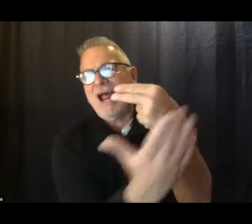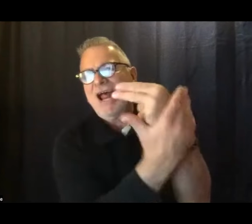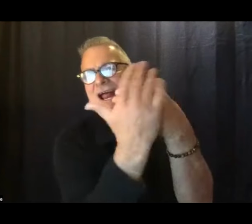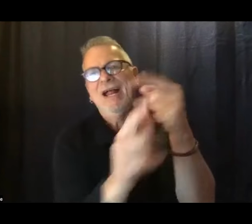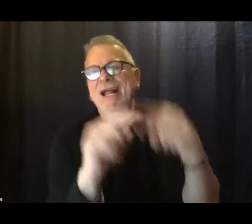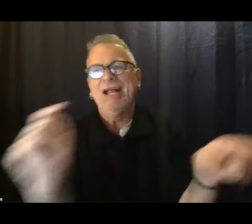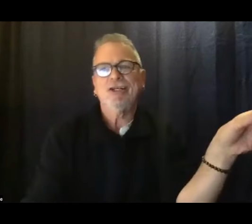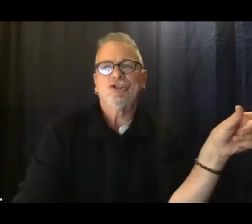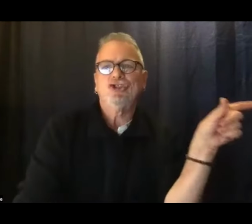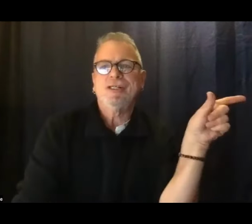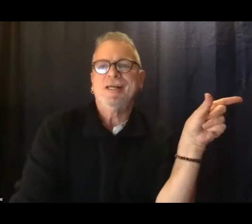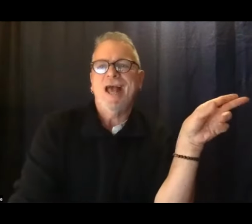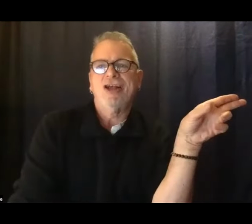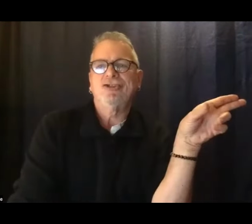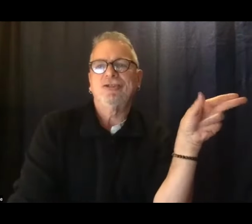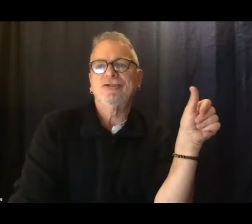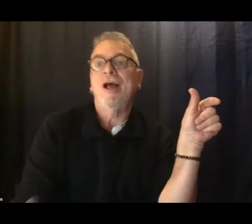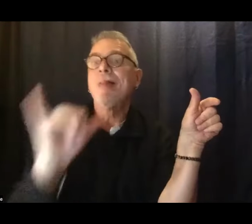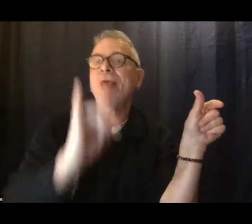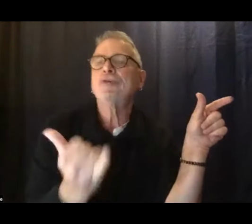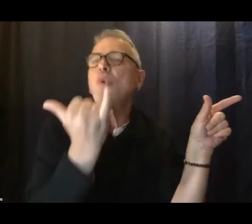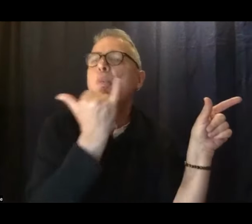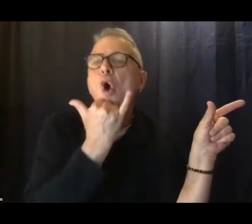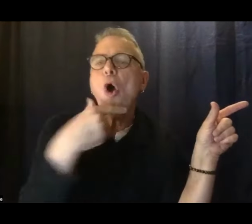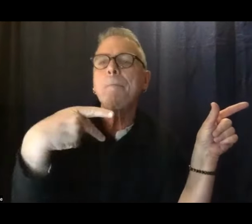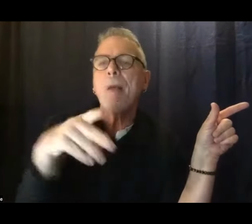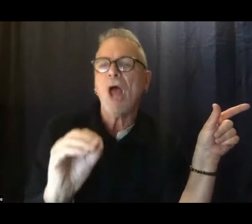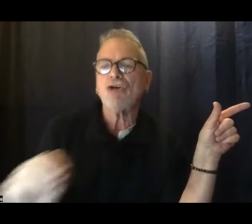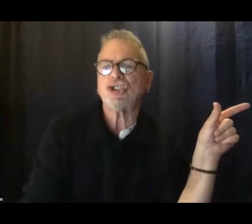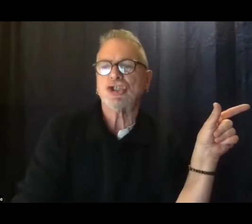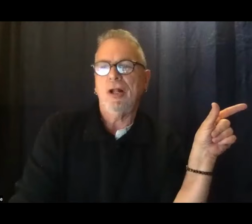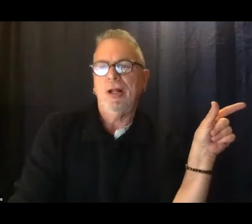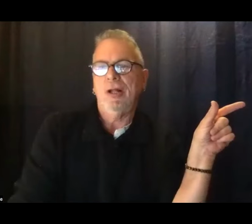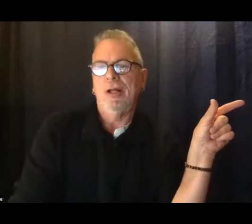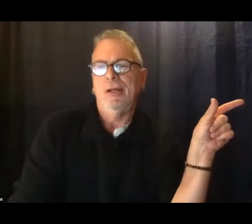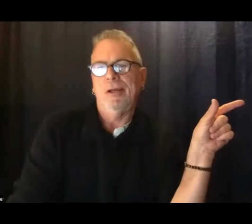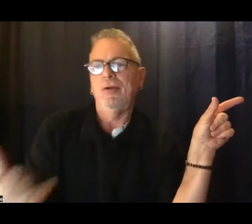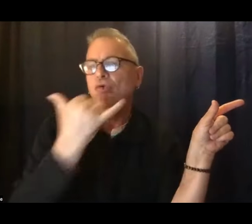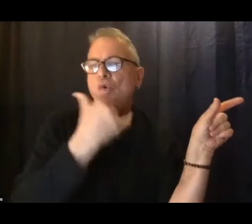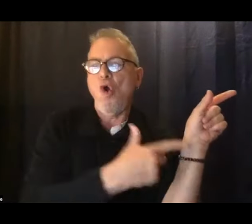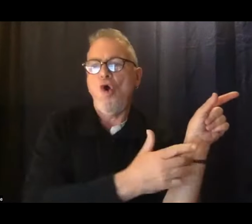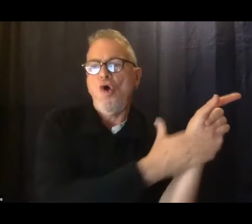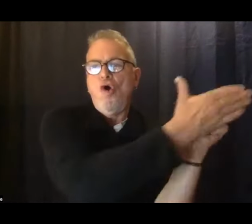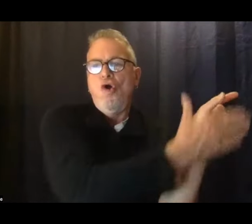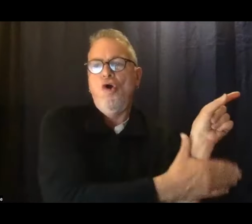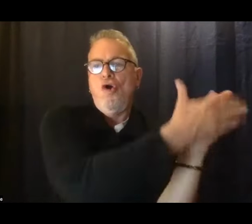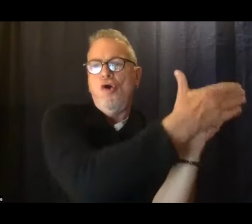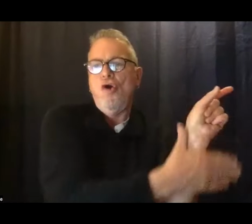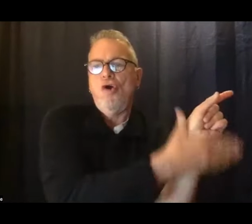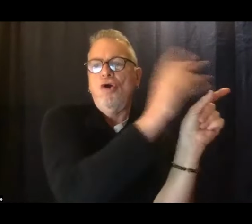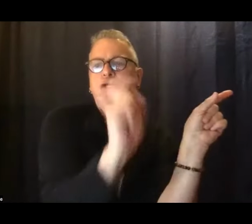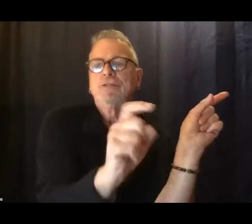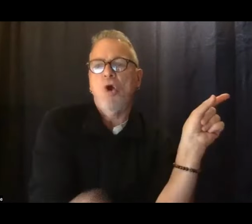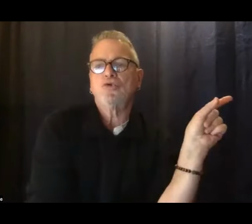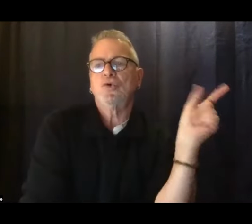orientation. That's it. And it's to the inside, it's not the out. That is wrong because the palm orientation